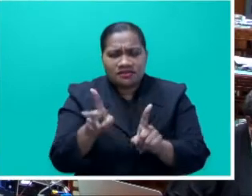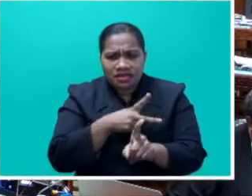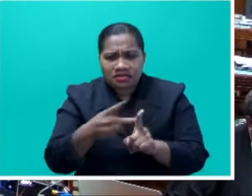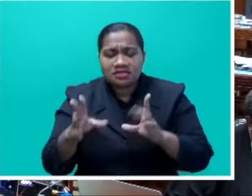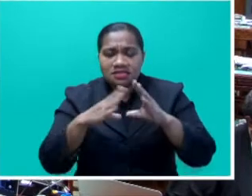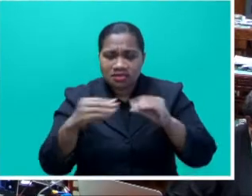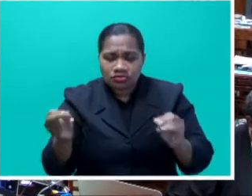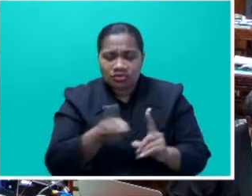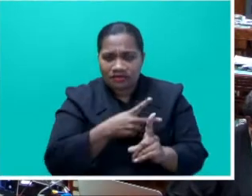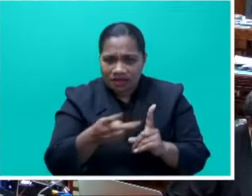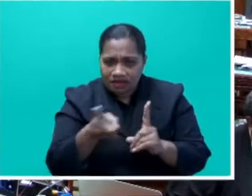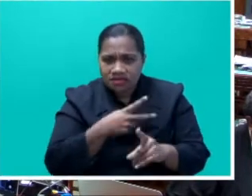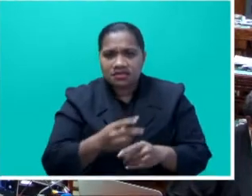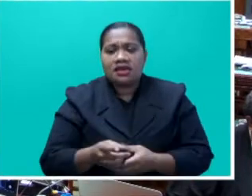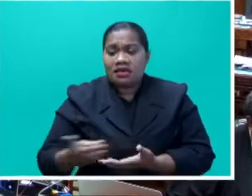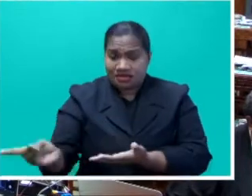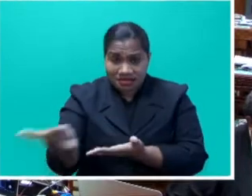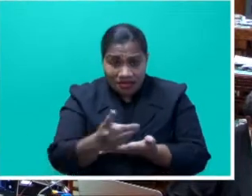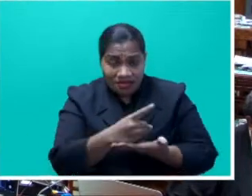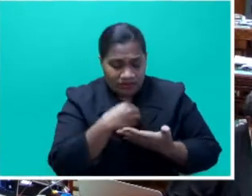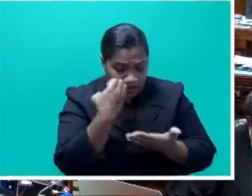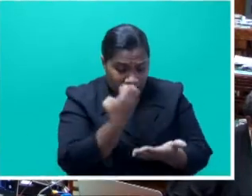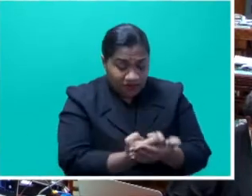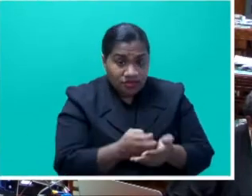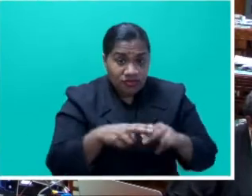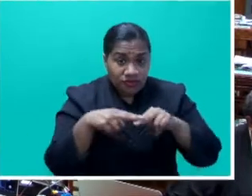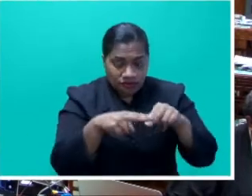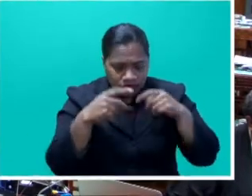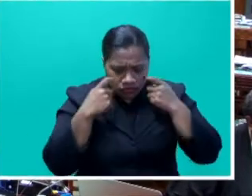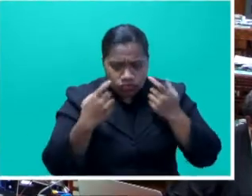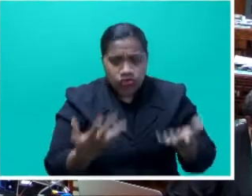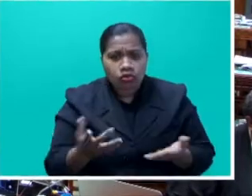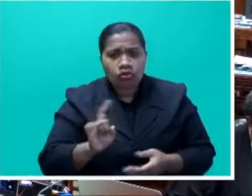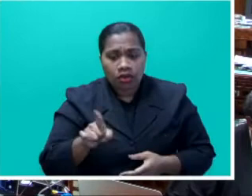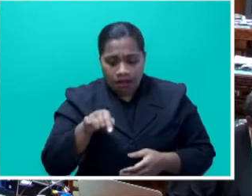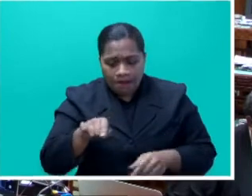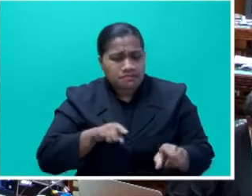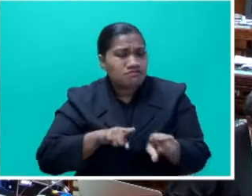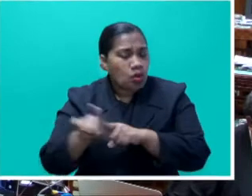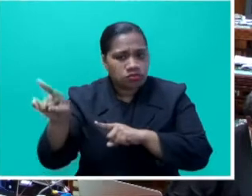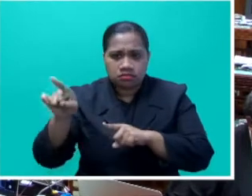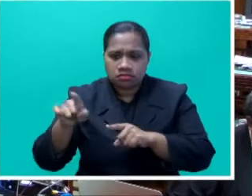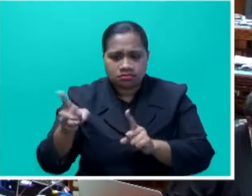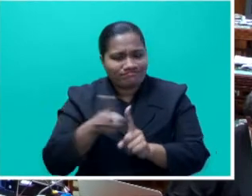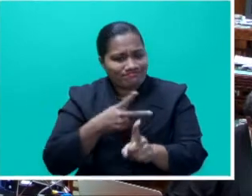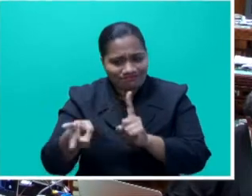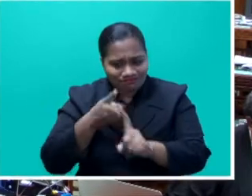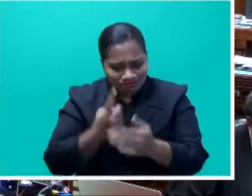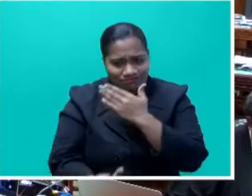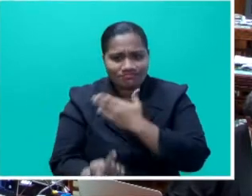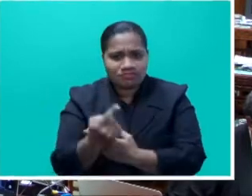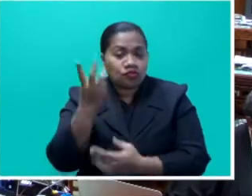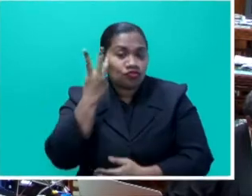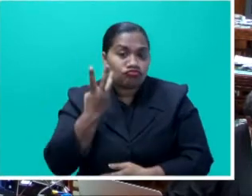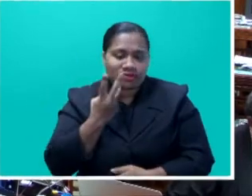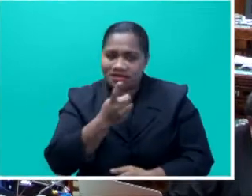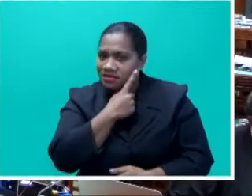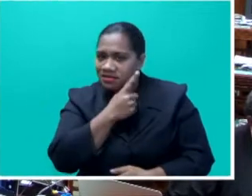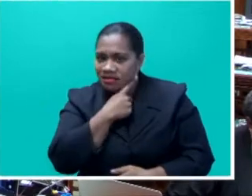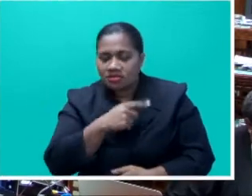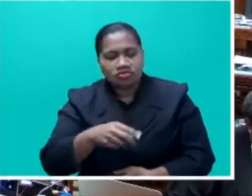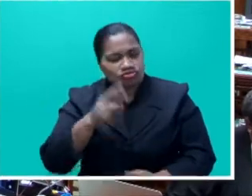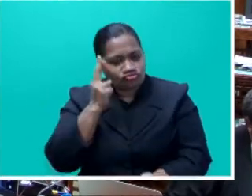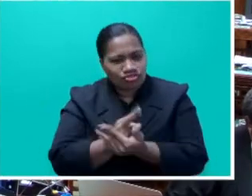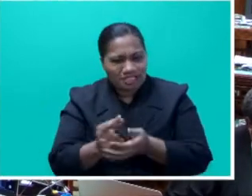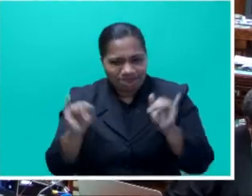as data and evidence from Fiji demonstrate that these are the most prevalent forms of violence against women and girls, which urgently needs